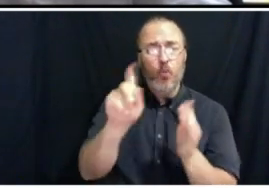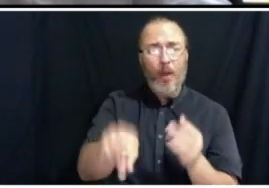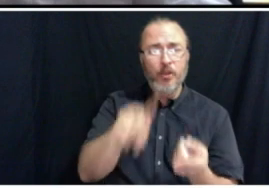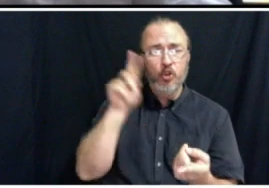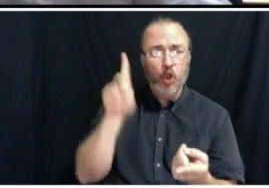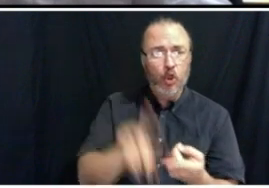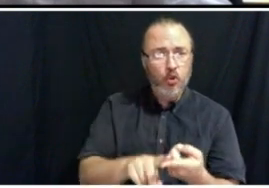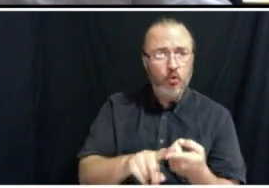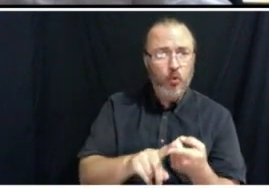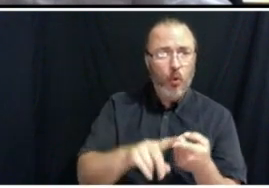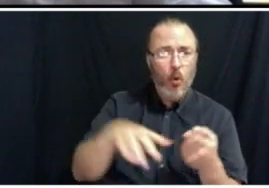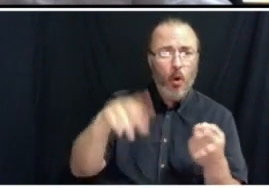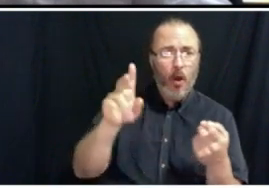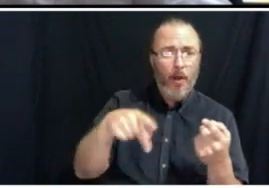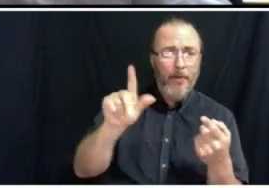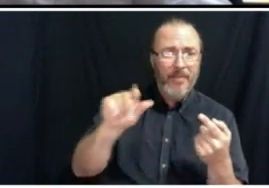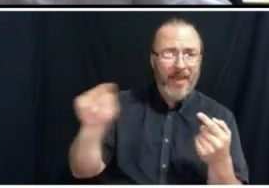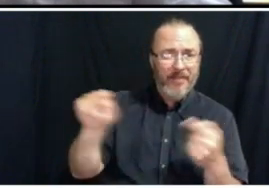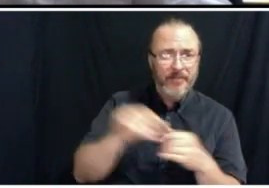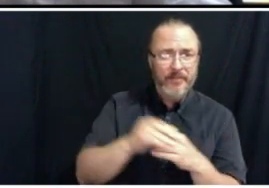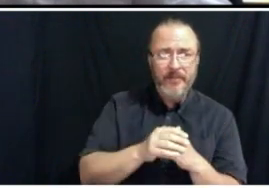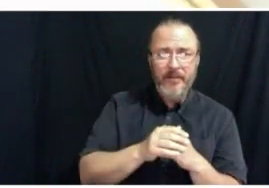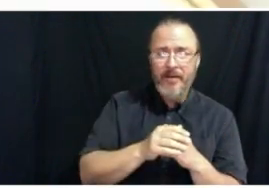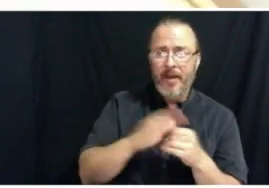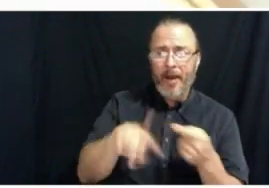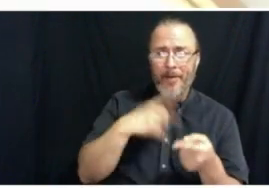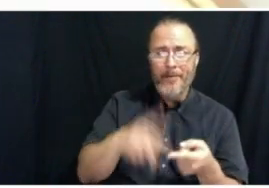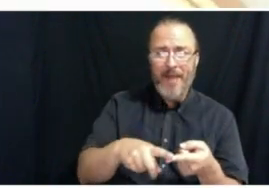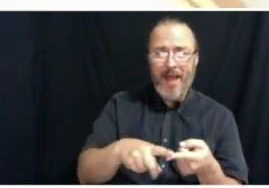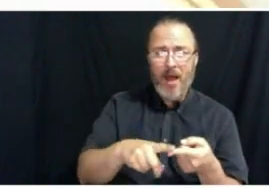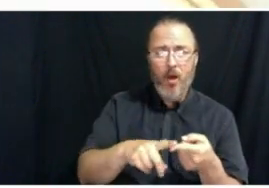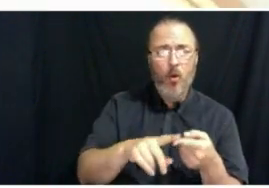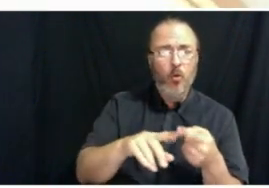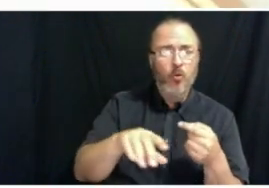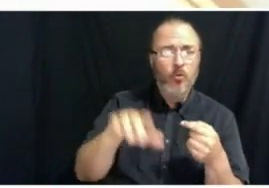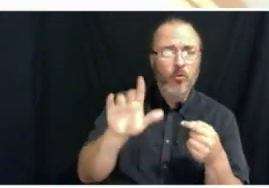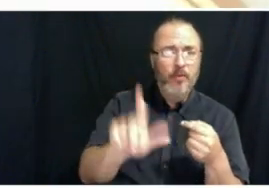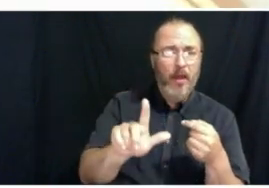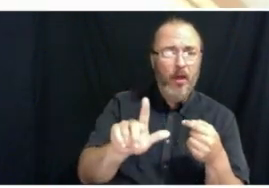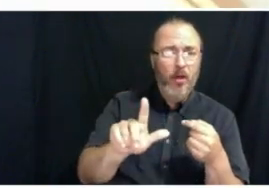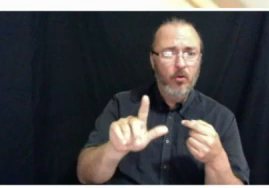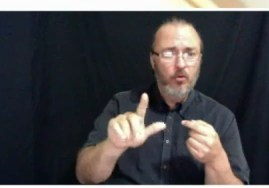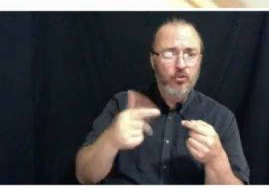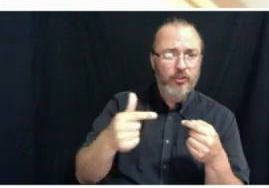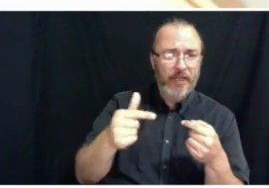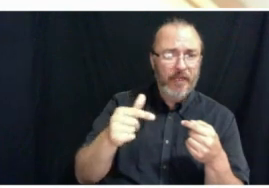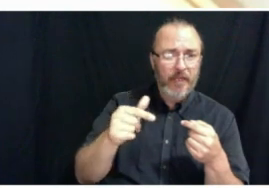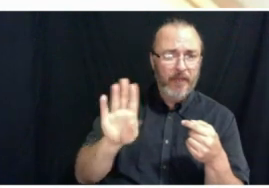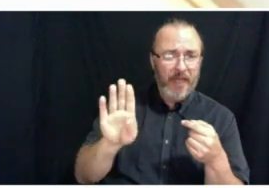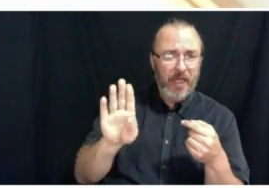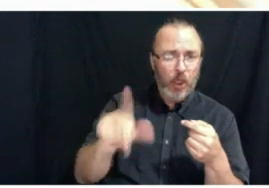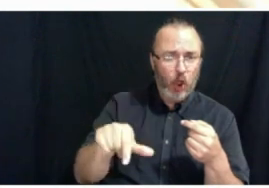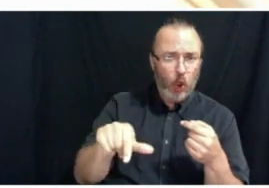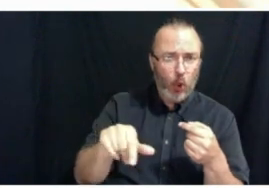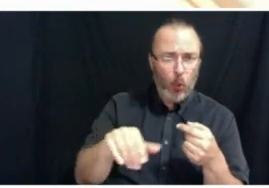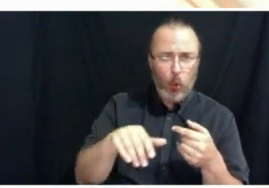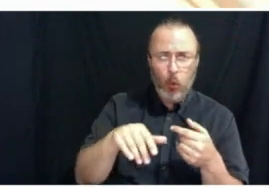Platt about, with LGBTQI youth, you talked about this multifaceted